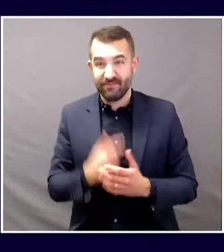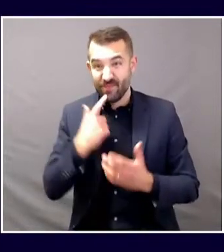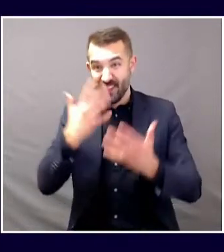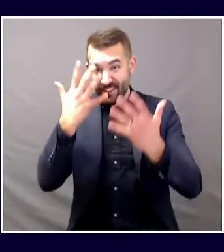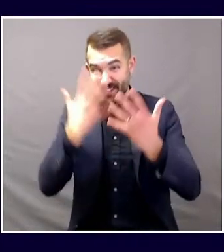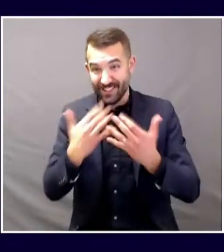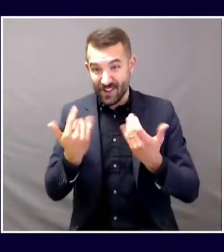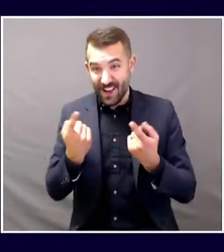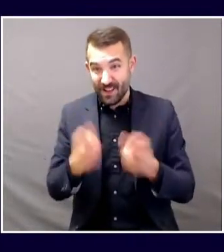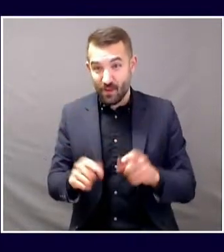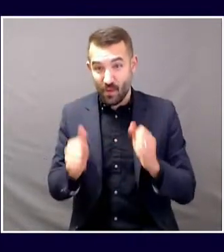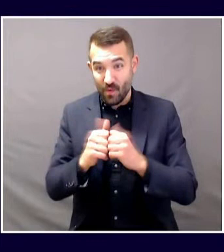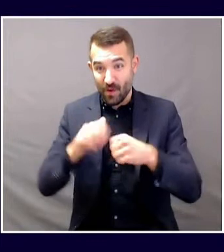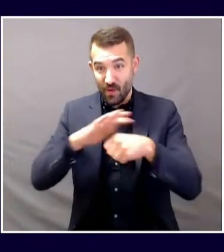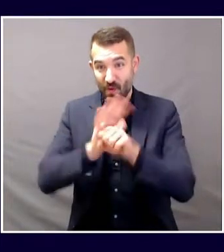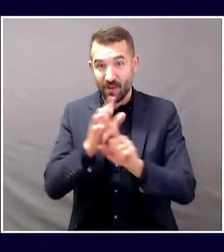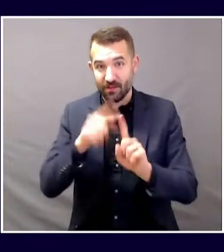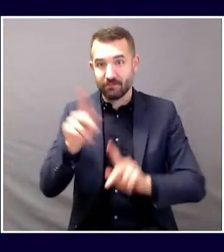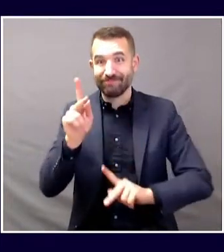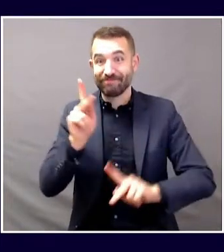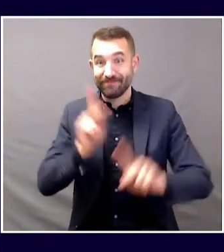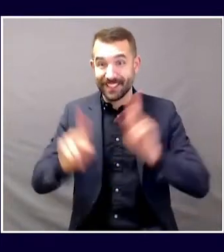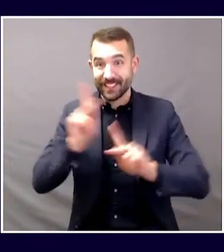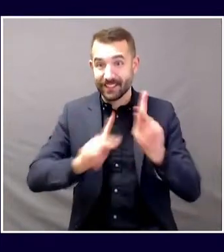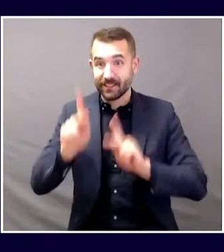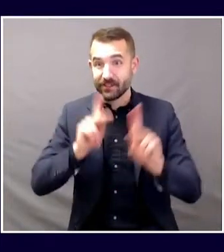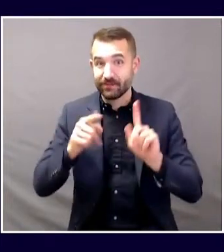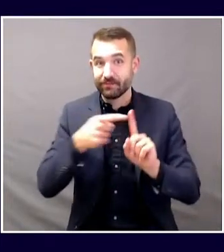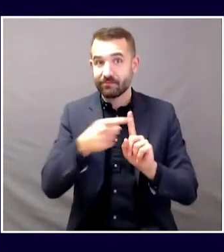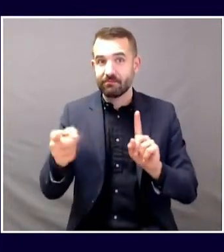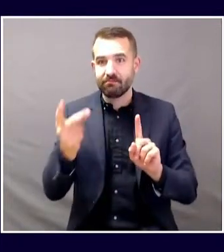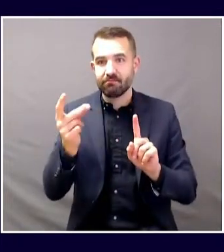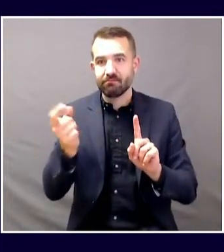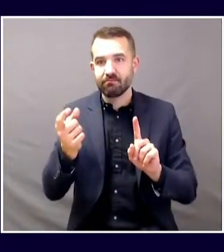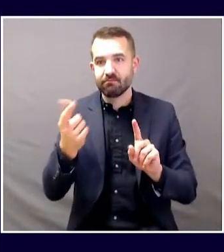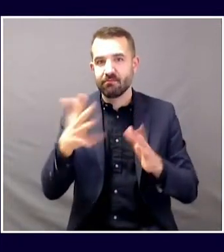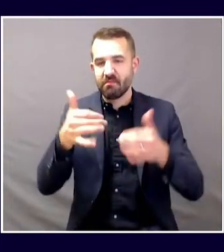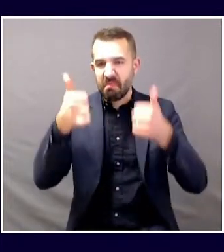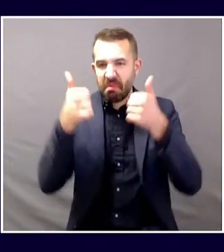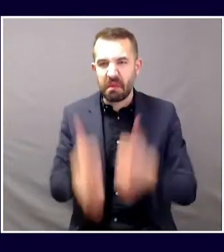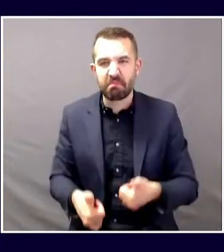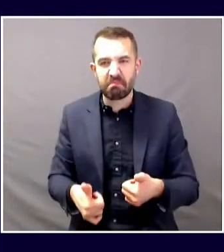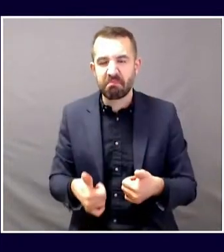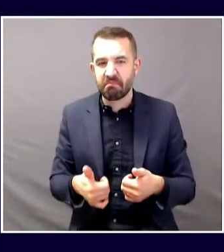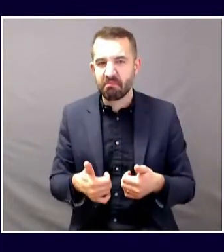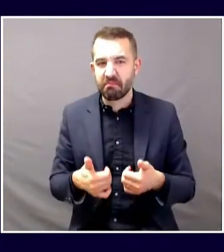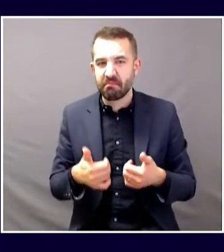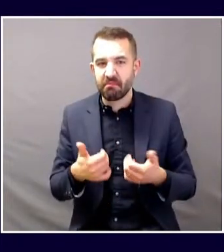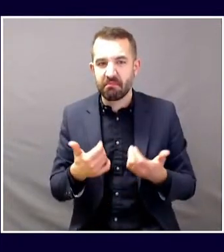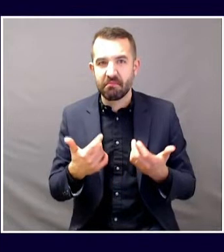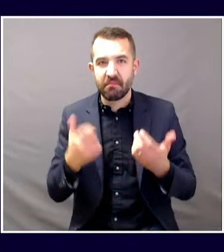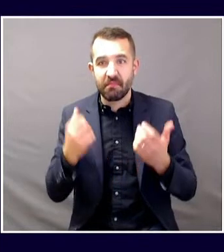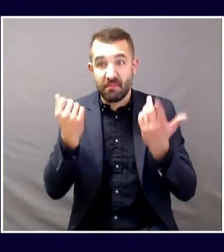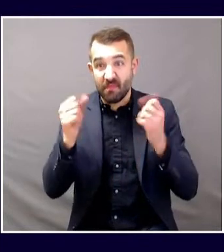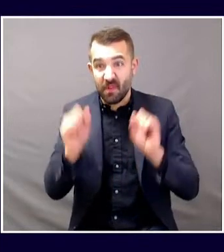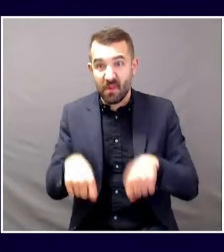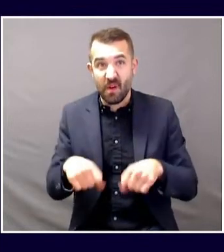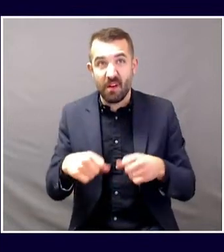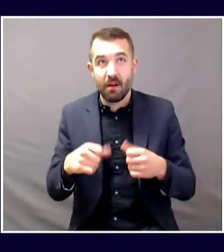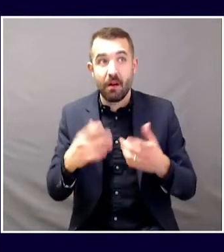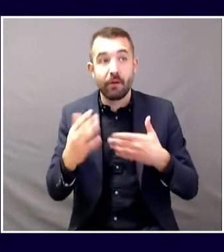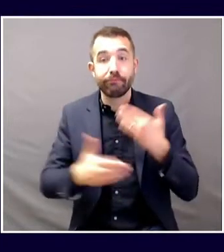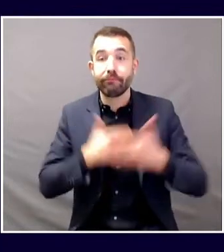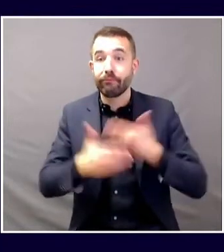COVID is that individuals can deteriorate medically very quickly. Someone can go from being okay